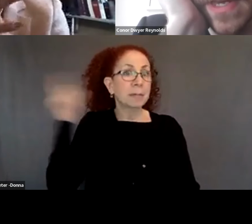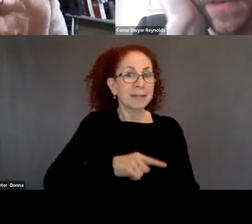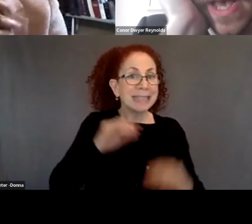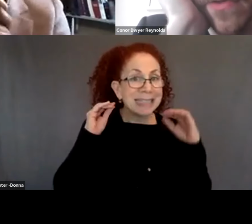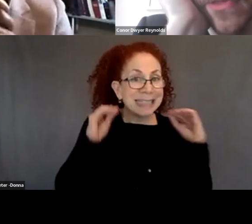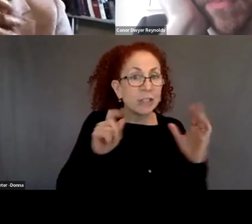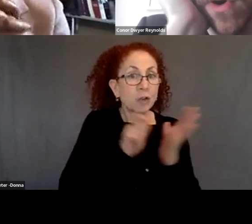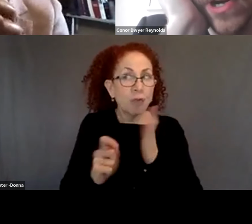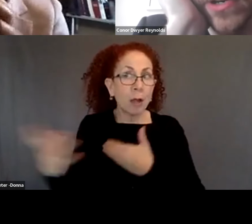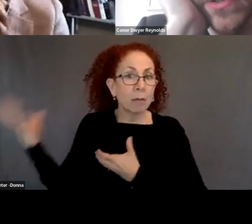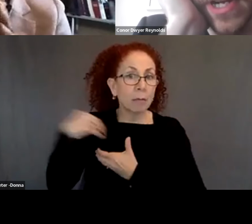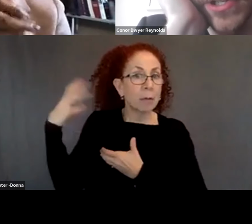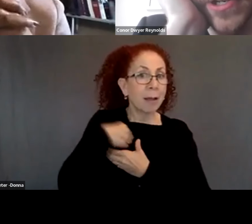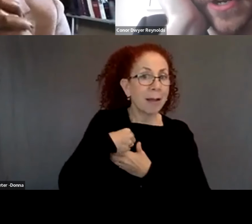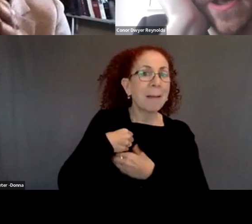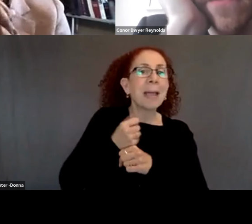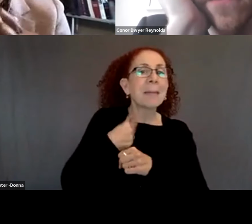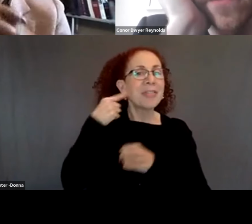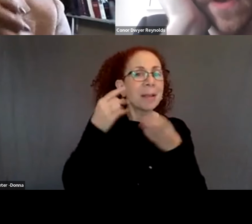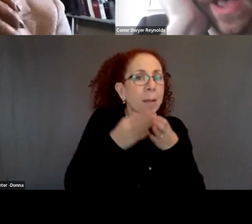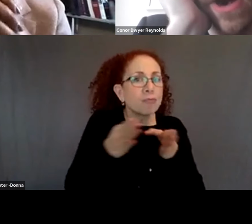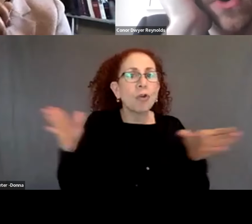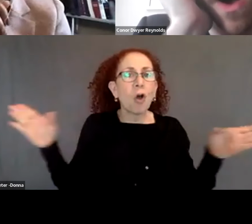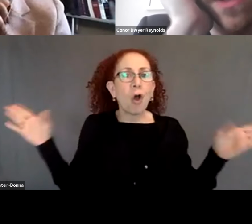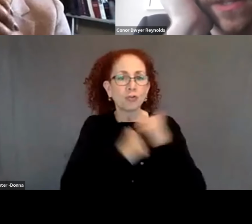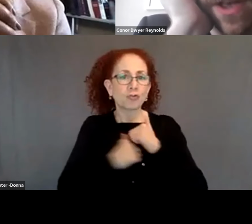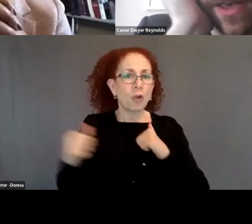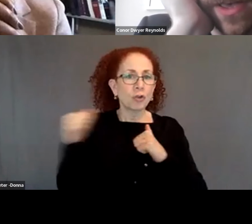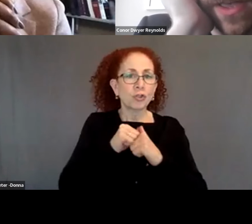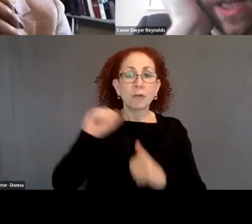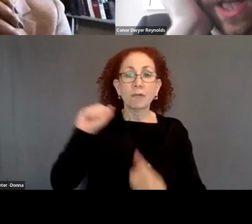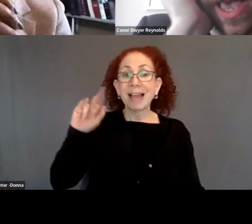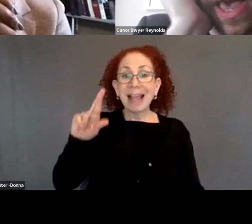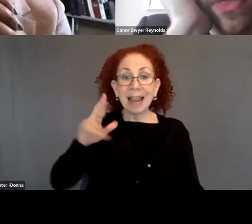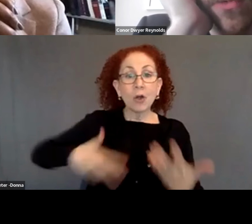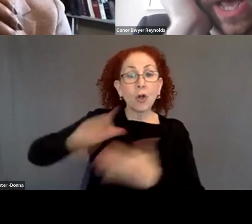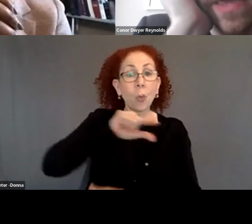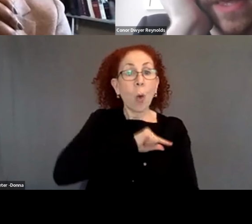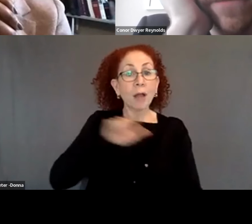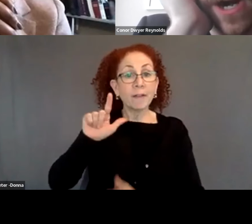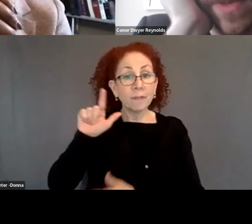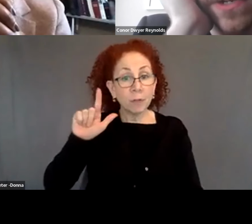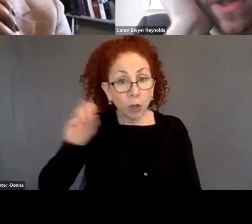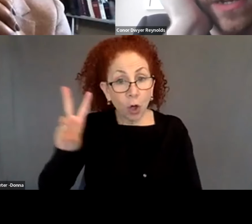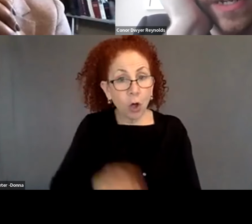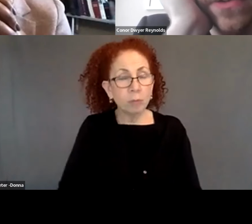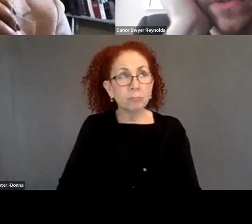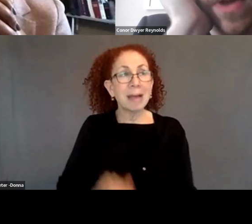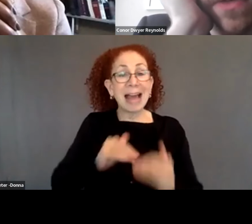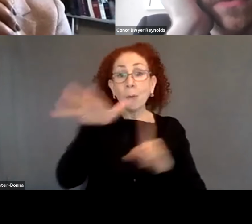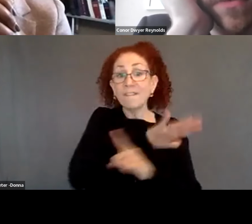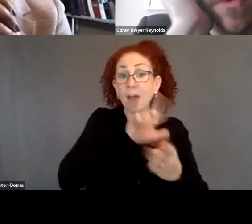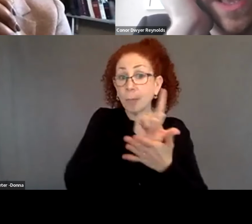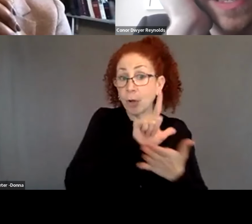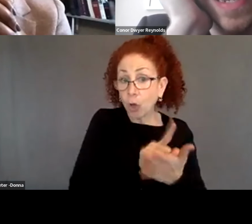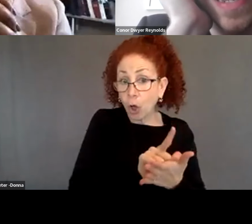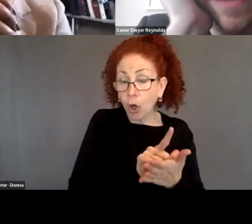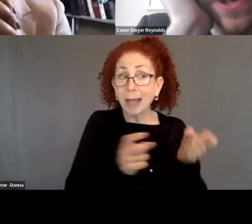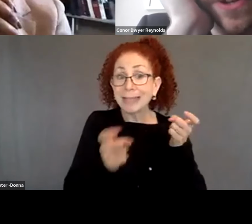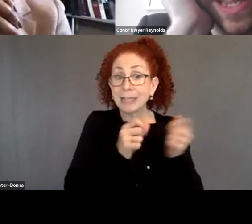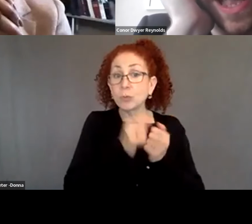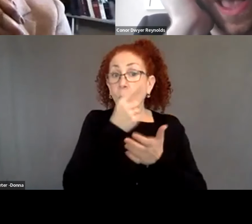me think about the broader structure of air quality law and the way that environmental law deals with what